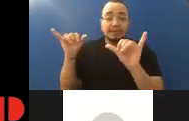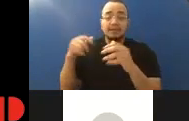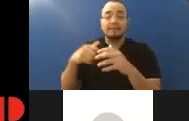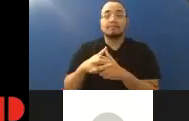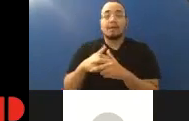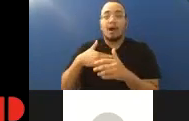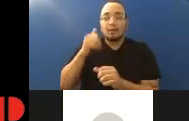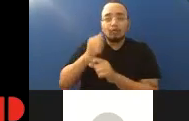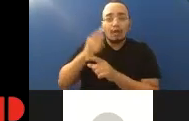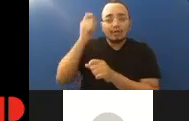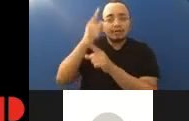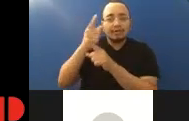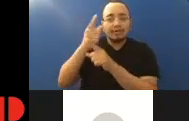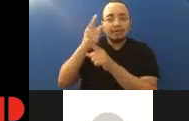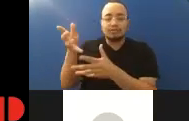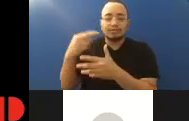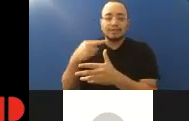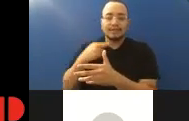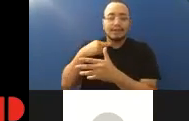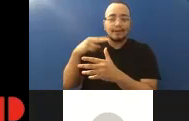violence. I mean, it's just